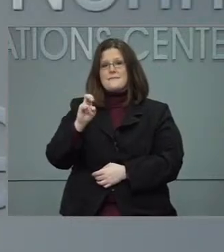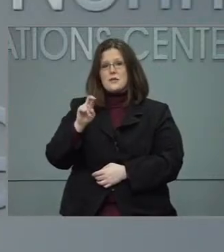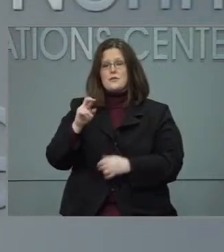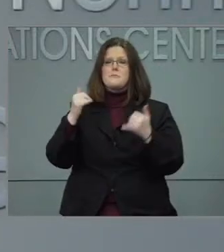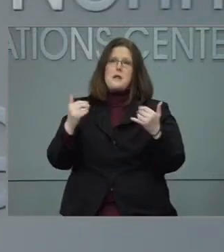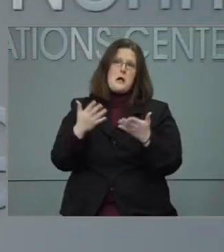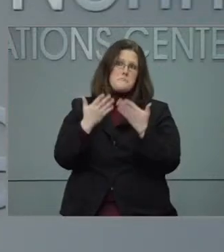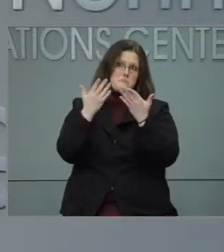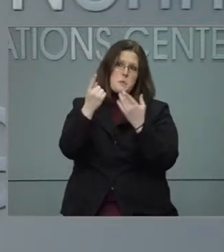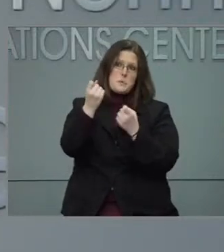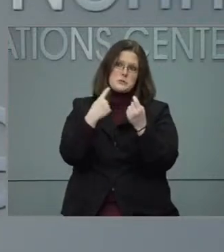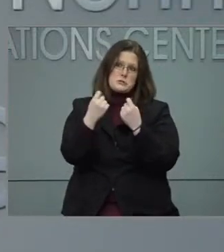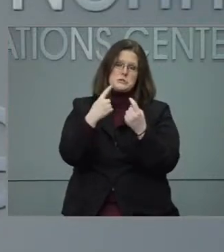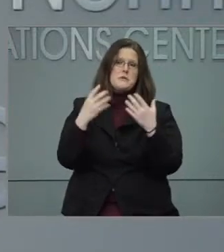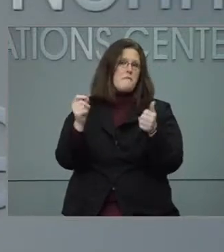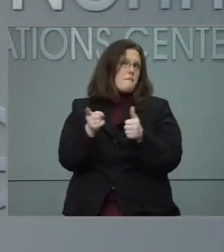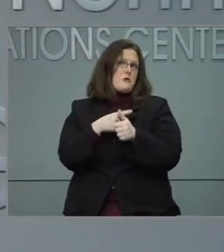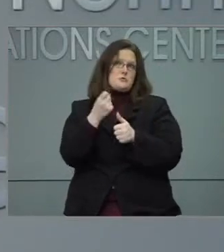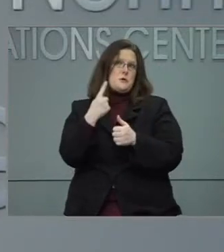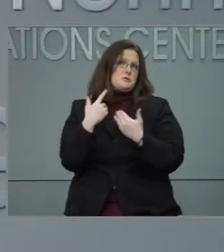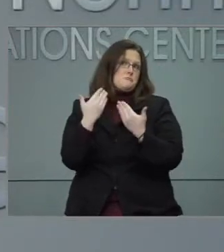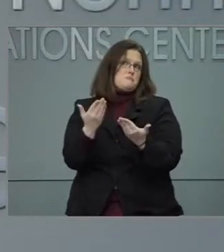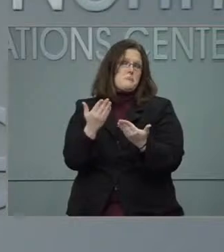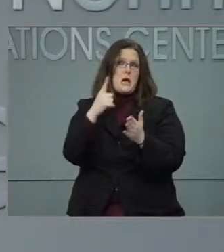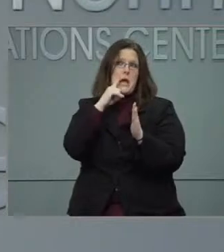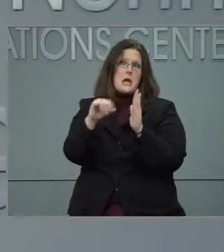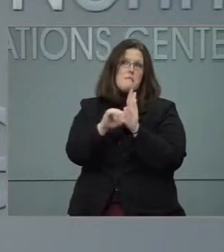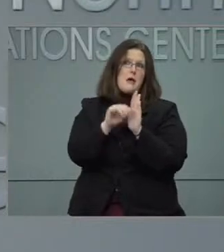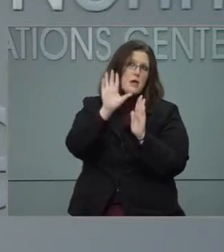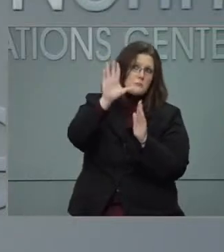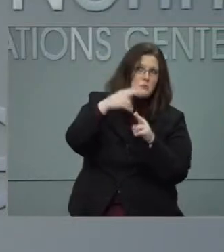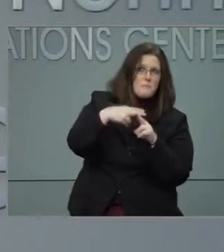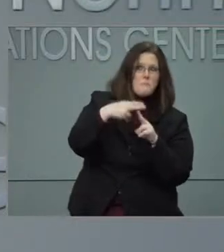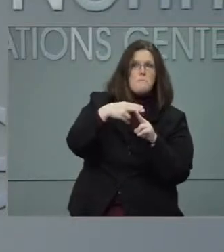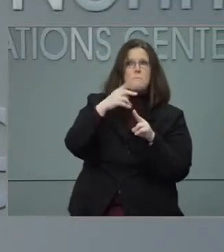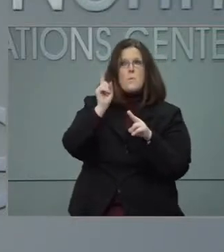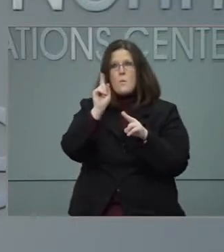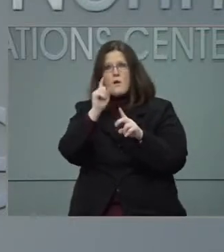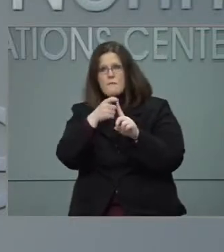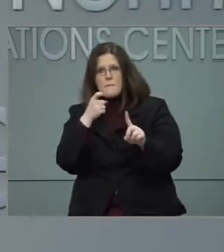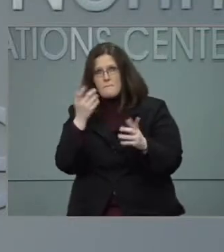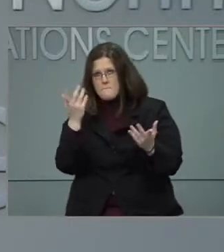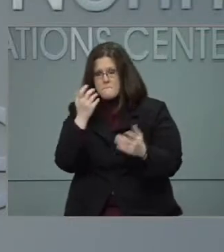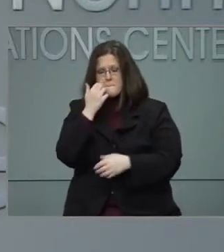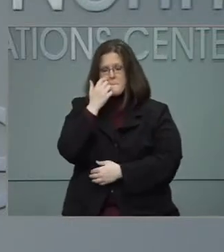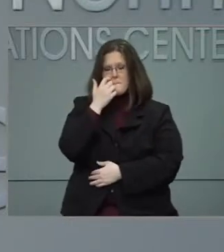media, and we'll take the first one. If you can identify yourself, please, we'd appreciate it.